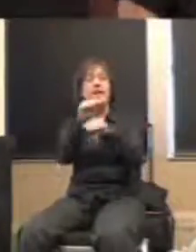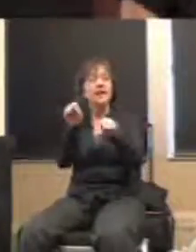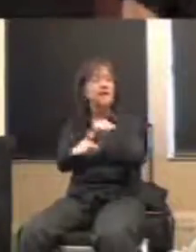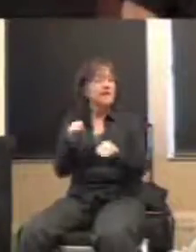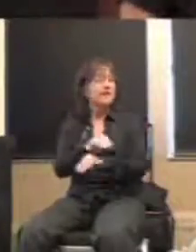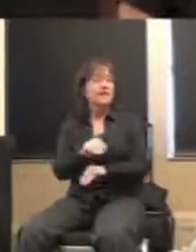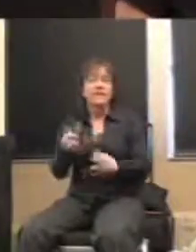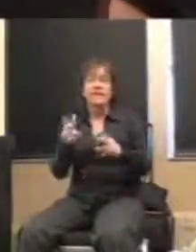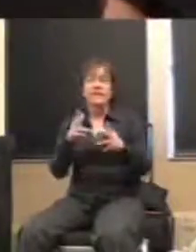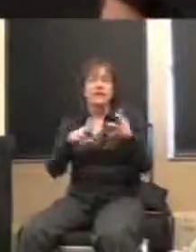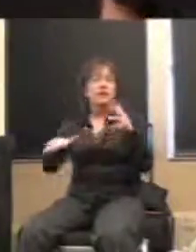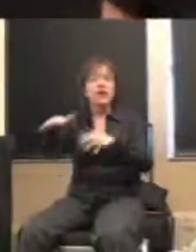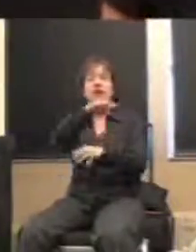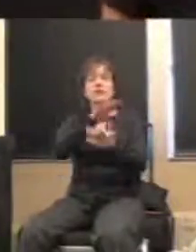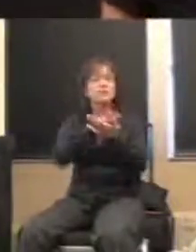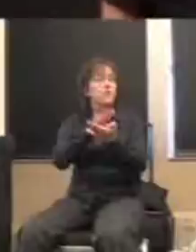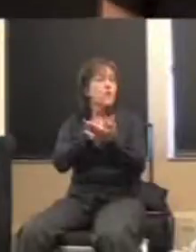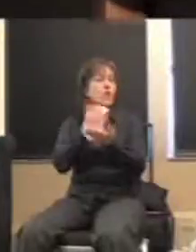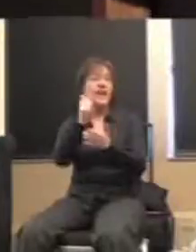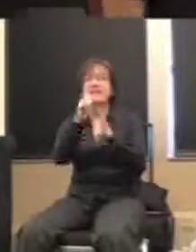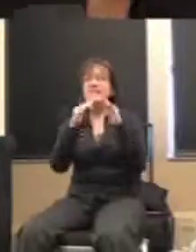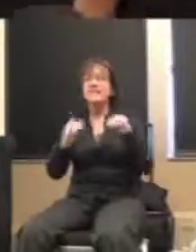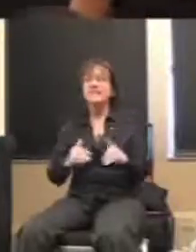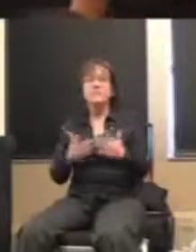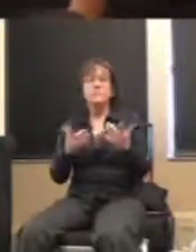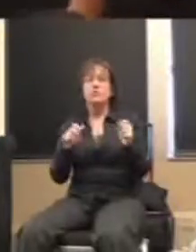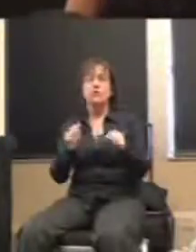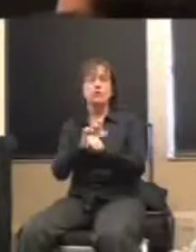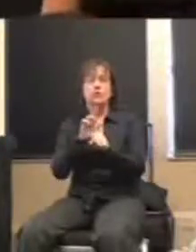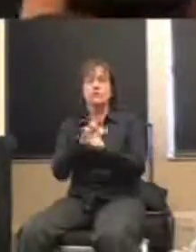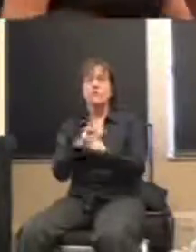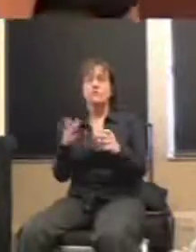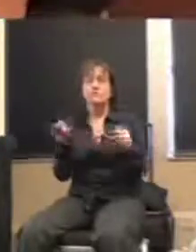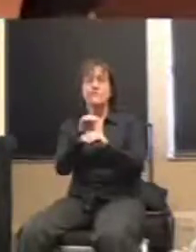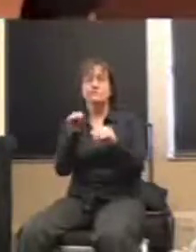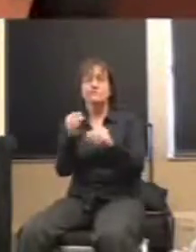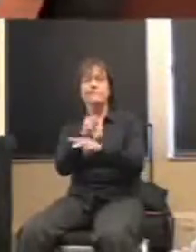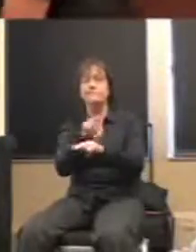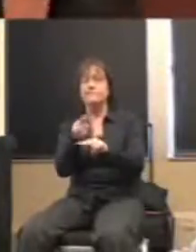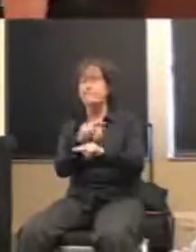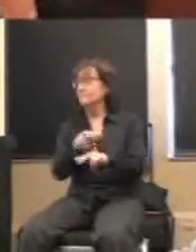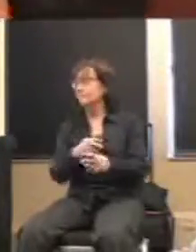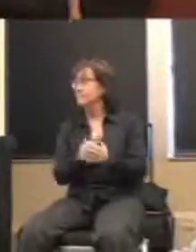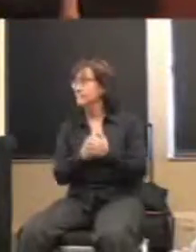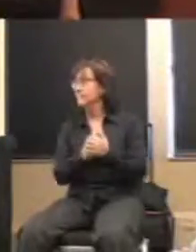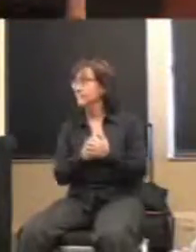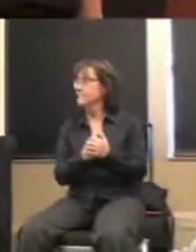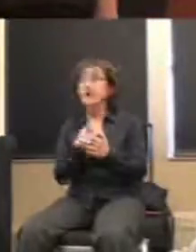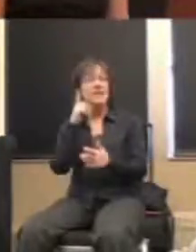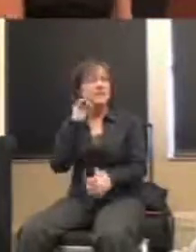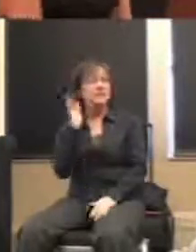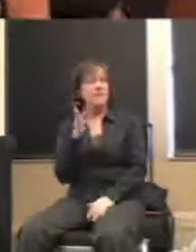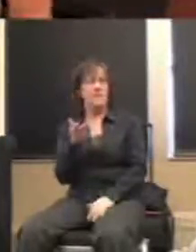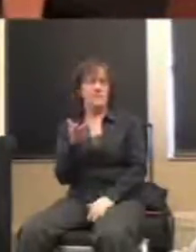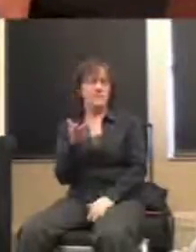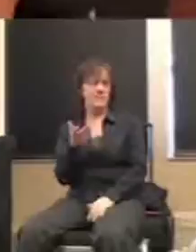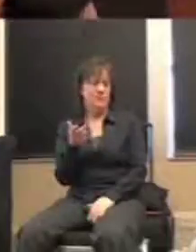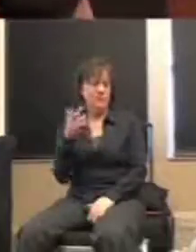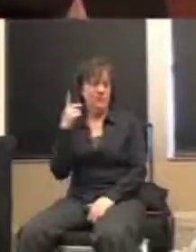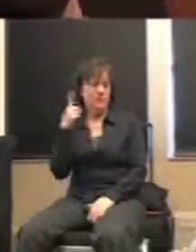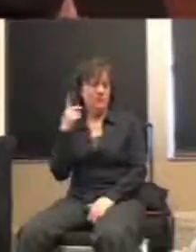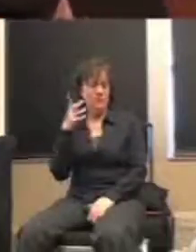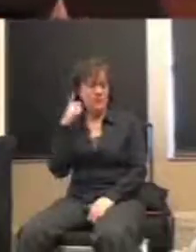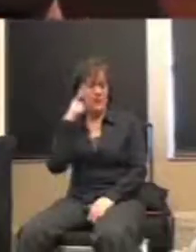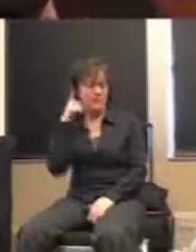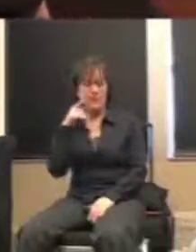system. throughout the classroom. That's a really, seems like a small thing, but believe me,